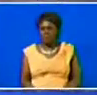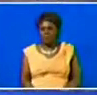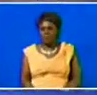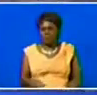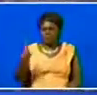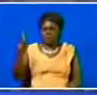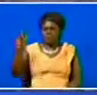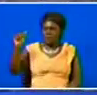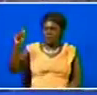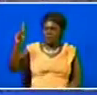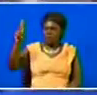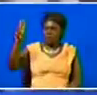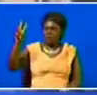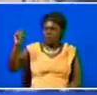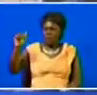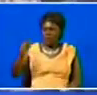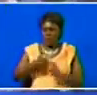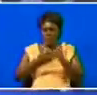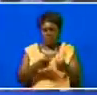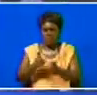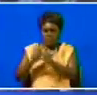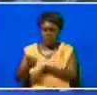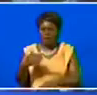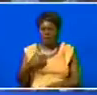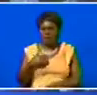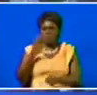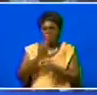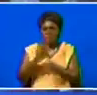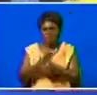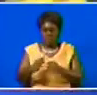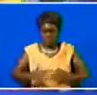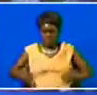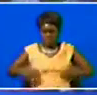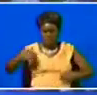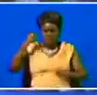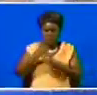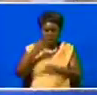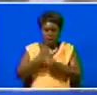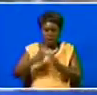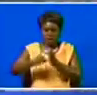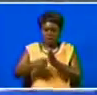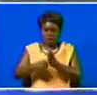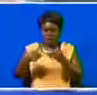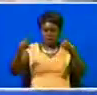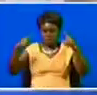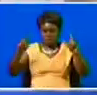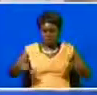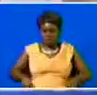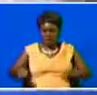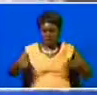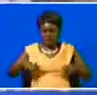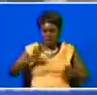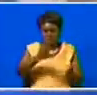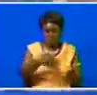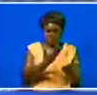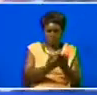Kakuma refugee camp is never short of talent and ambition. Most of the refugees work hard to make ends meet, considering that they arrived into